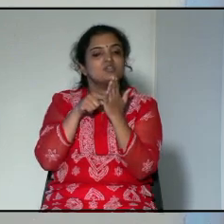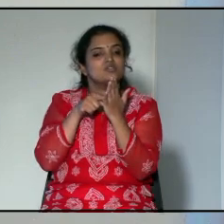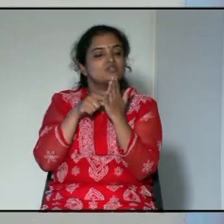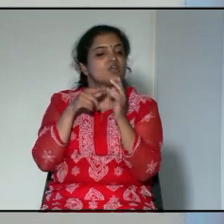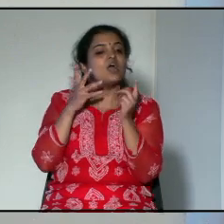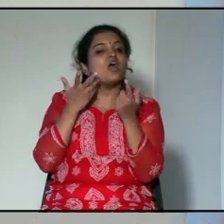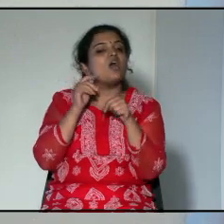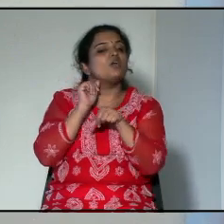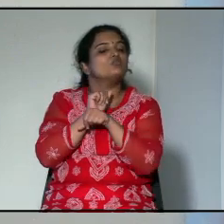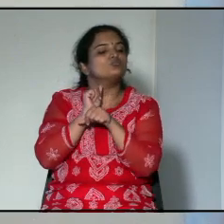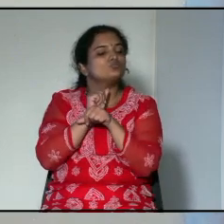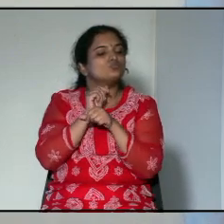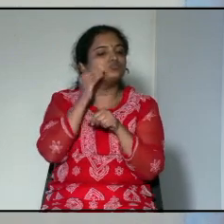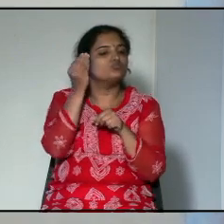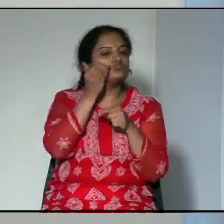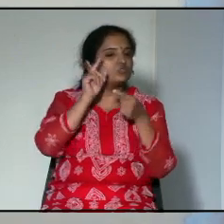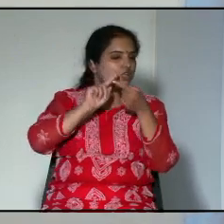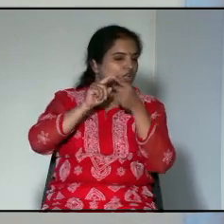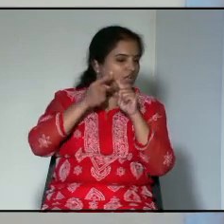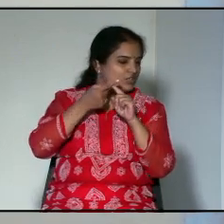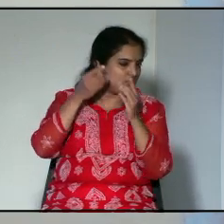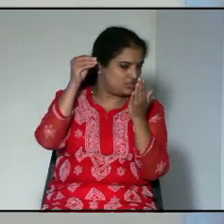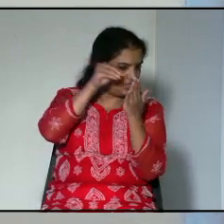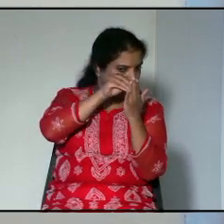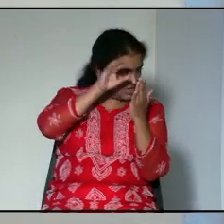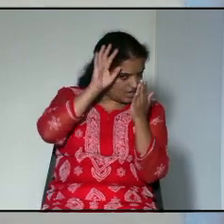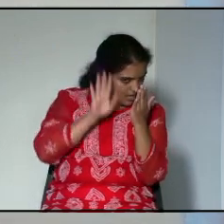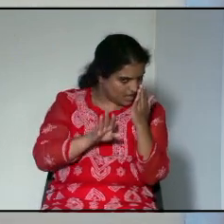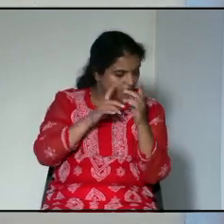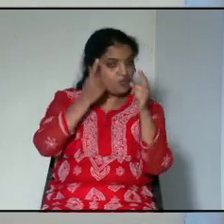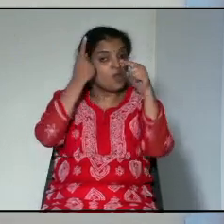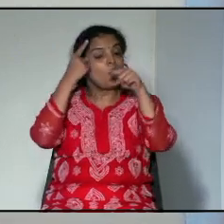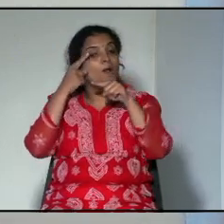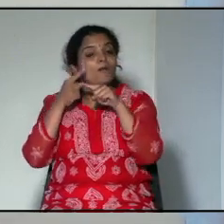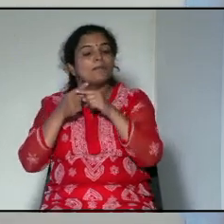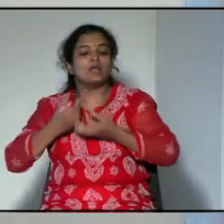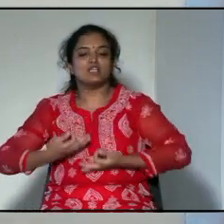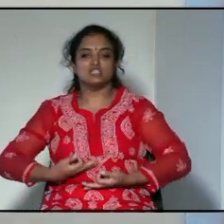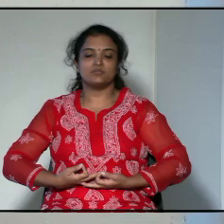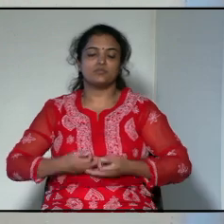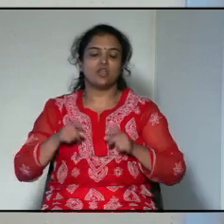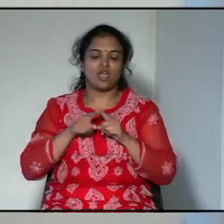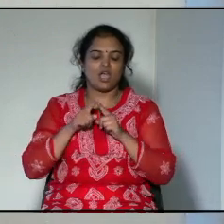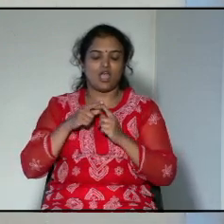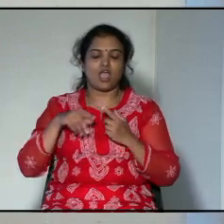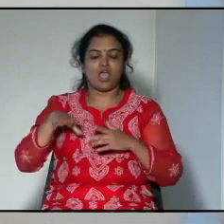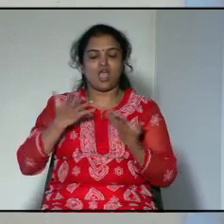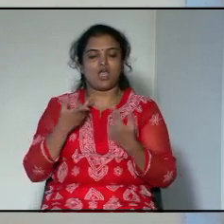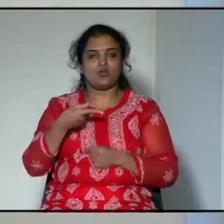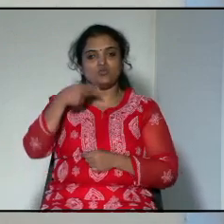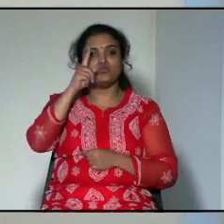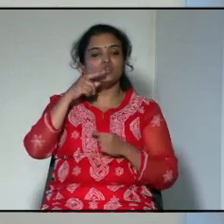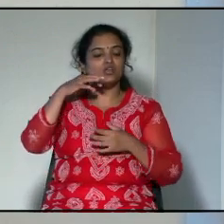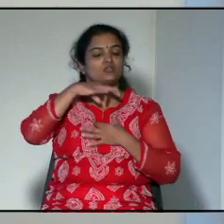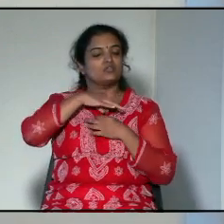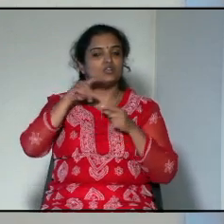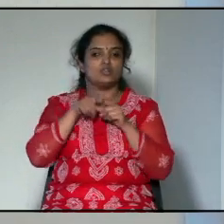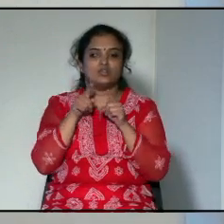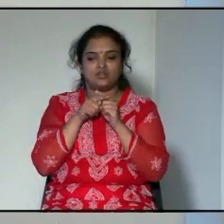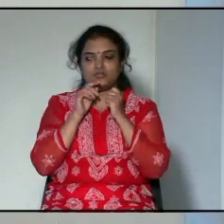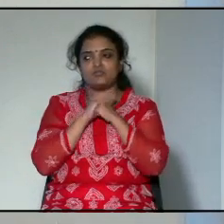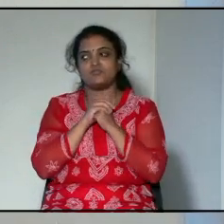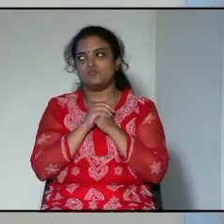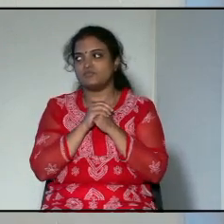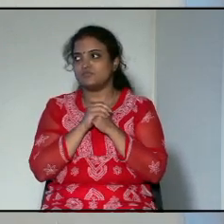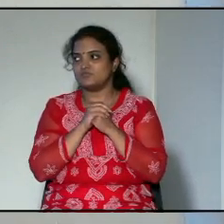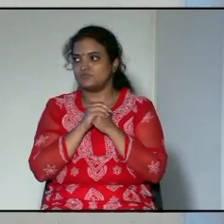art historical and spiritual. Now, I'll just take you through some of the sites she visited. The Vishwakarma cave in Ellora, on whom things have been